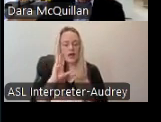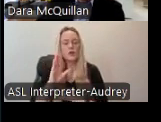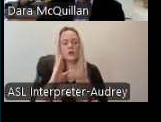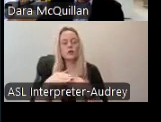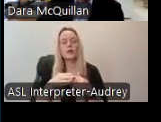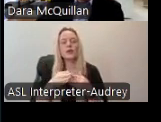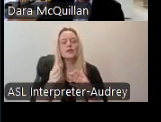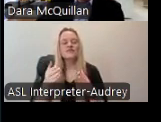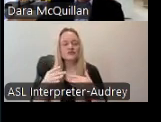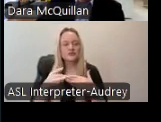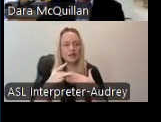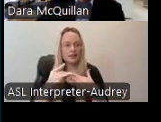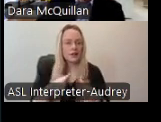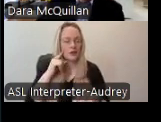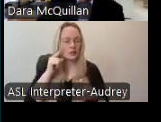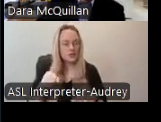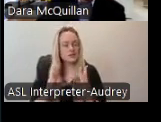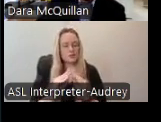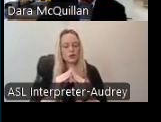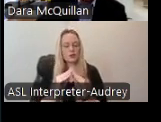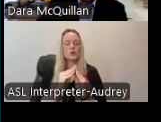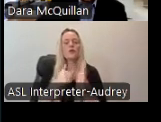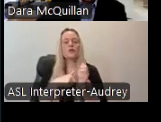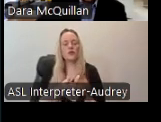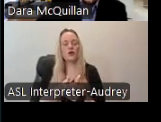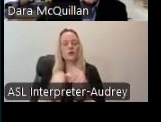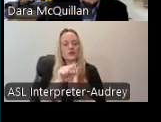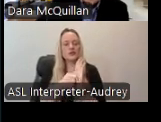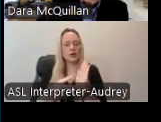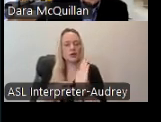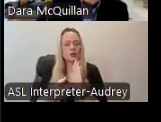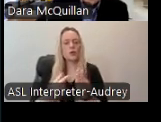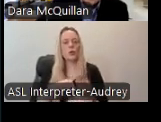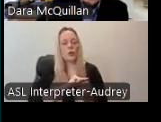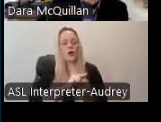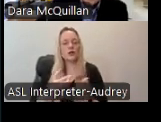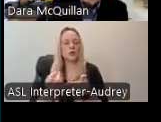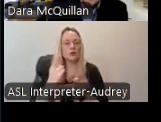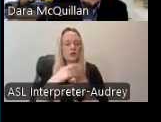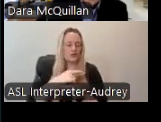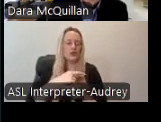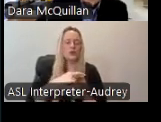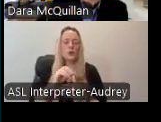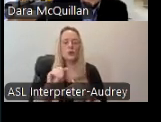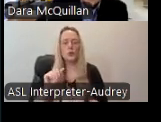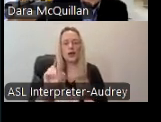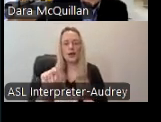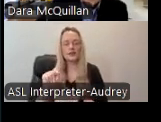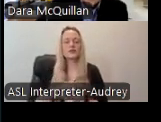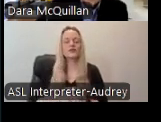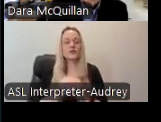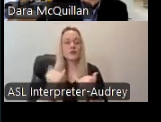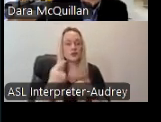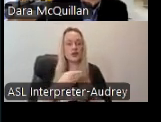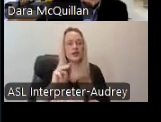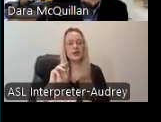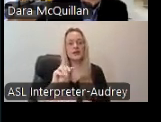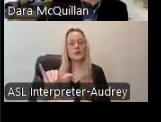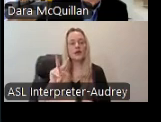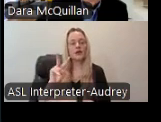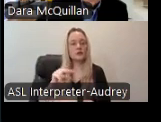State Environmental Quality Review Act, which is commonly referred to as SEQR. Today's date is May